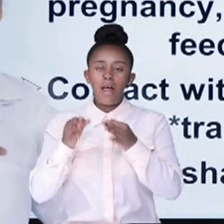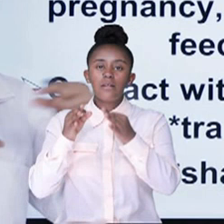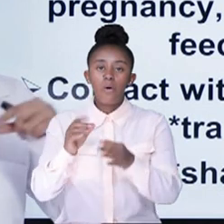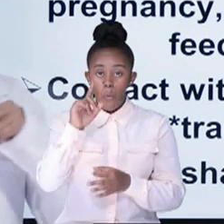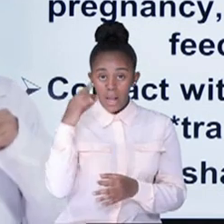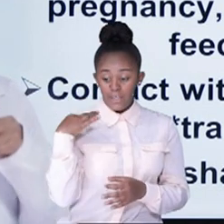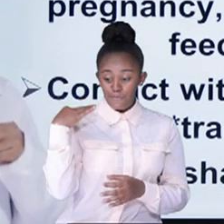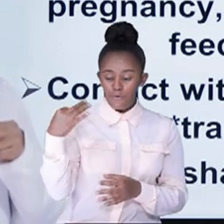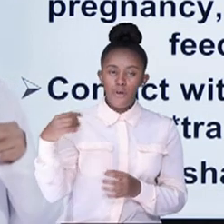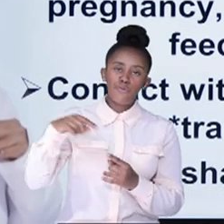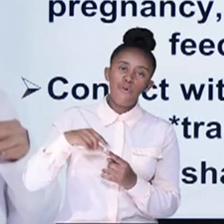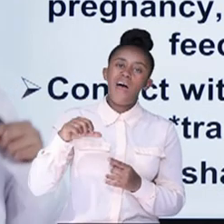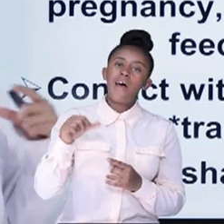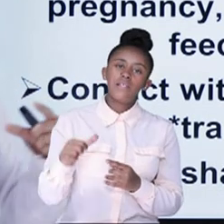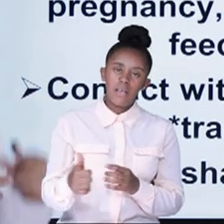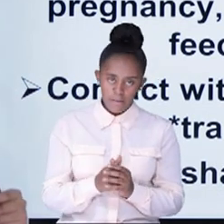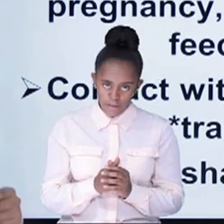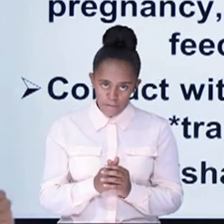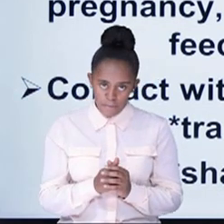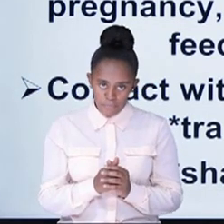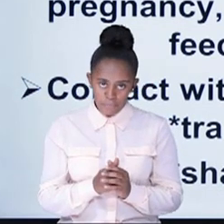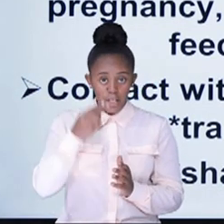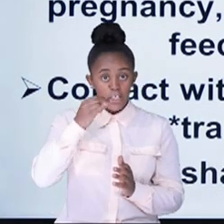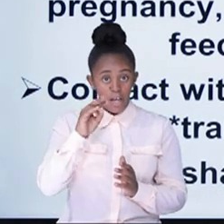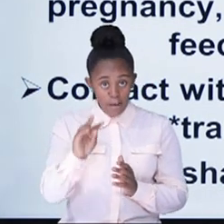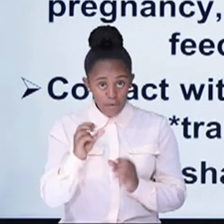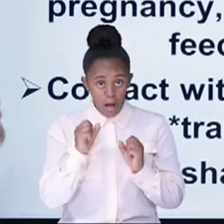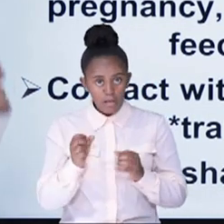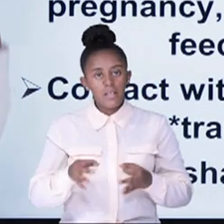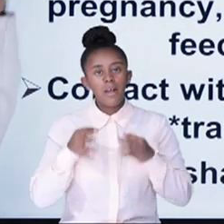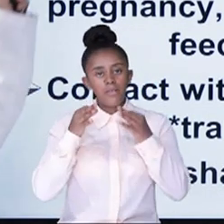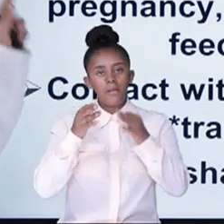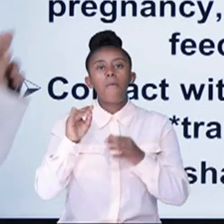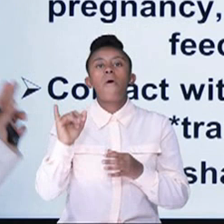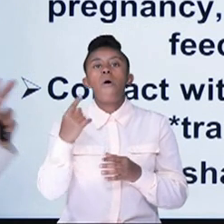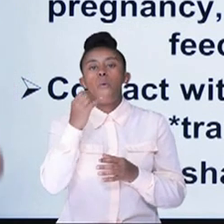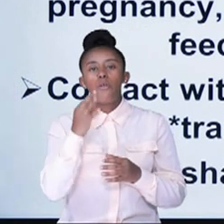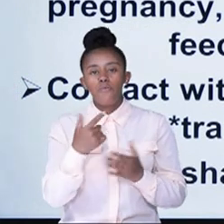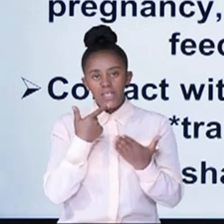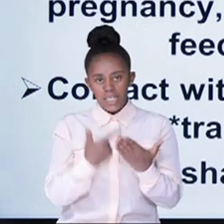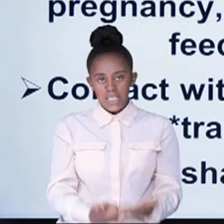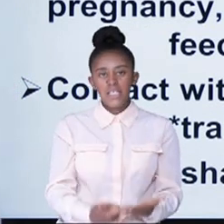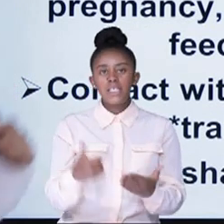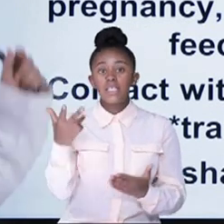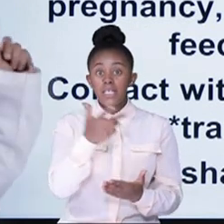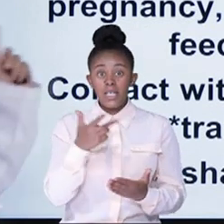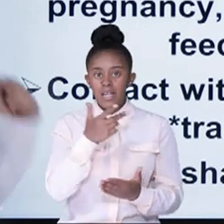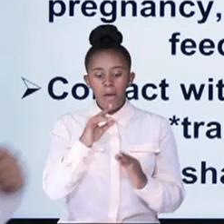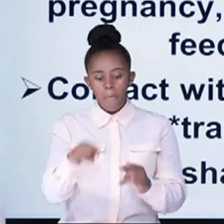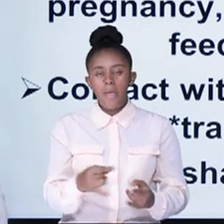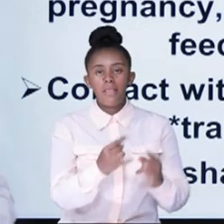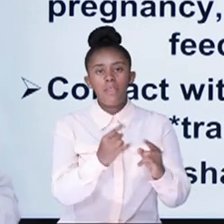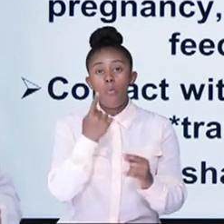one individual to the other? HIV can transmit by one of these three methods.